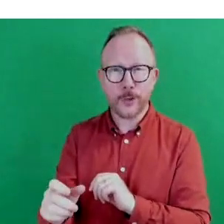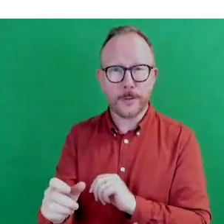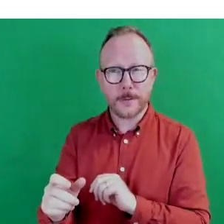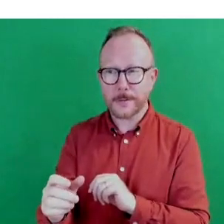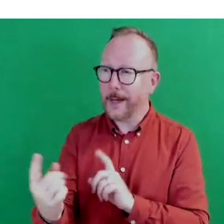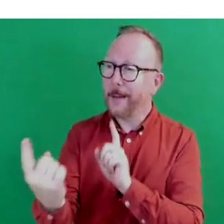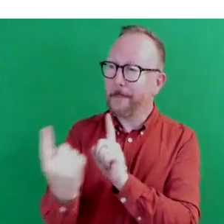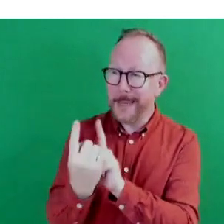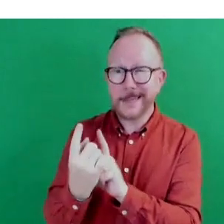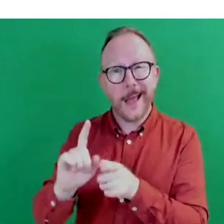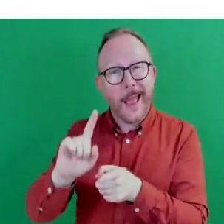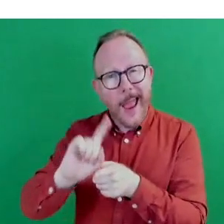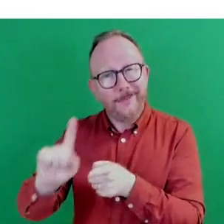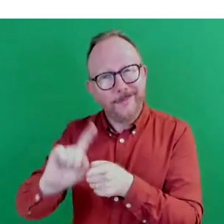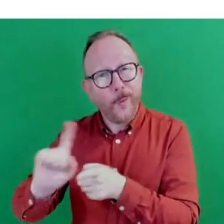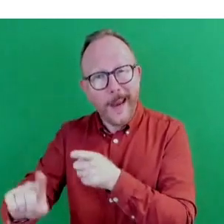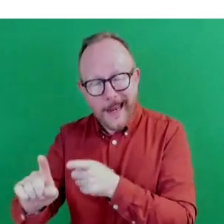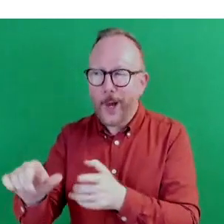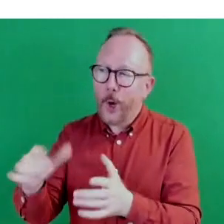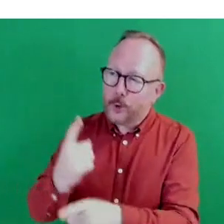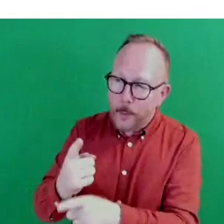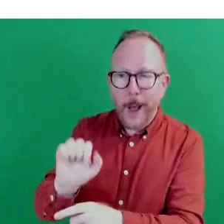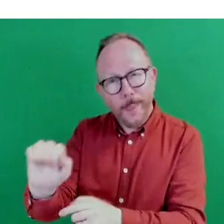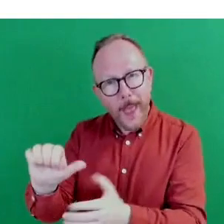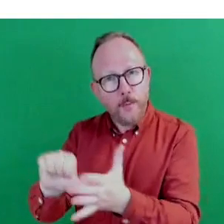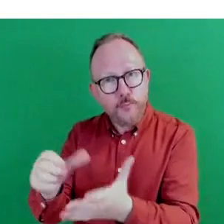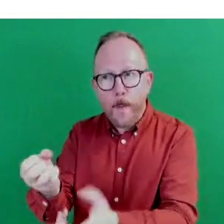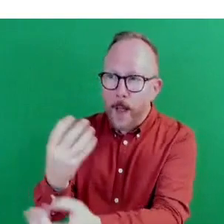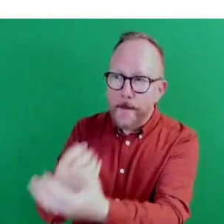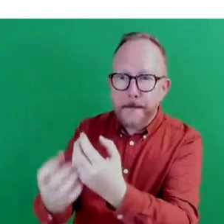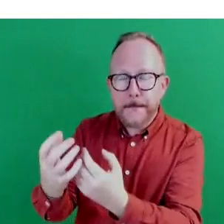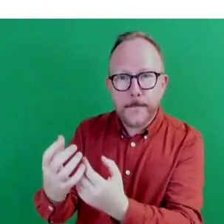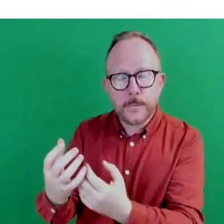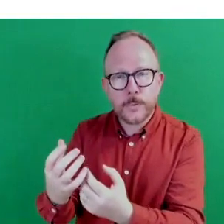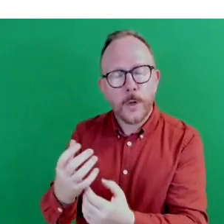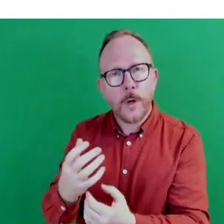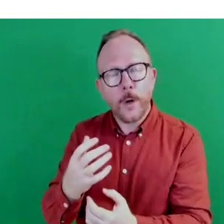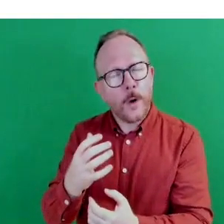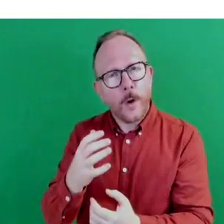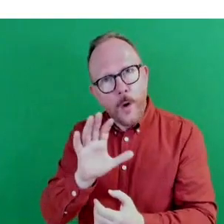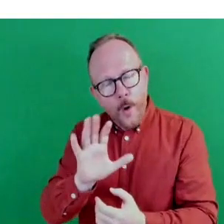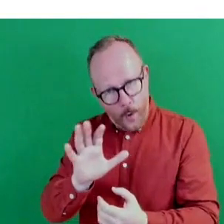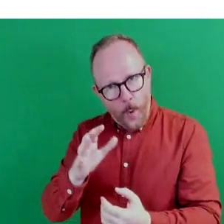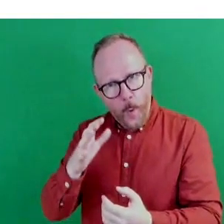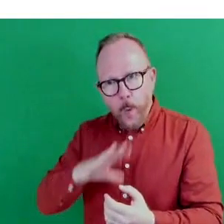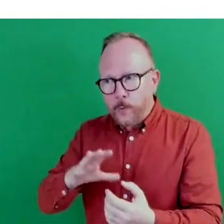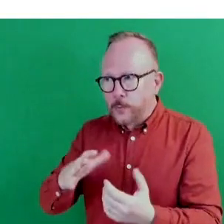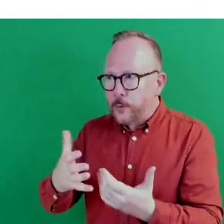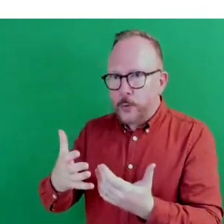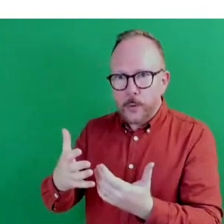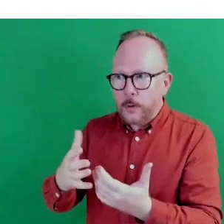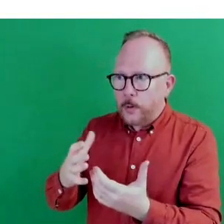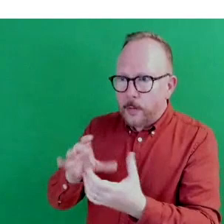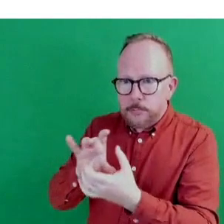to their own individual problems. So it's kind of having that willingness to carry on and kind of see where